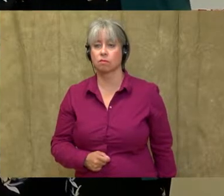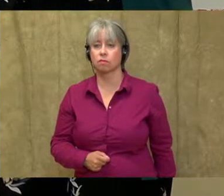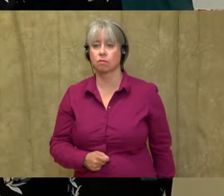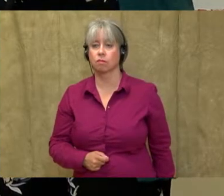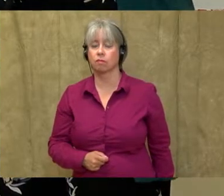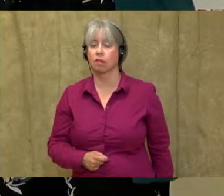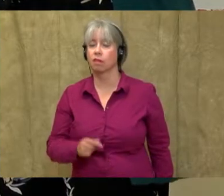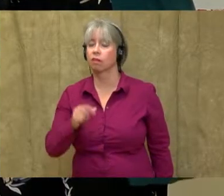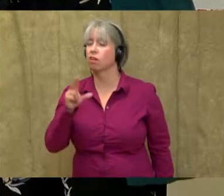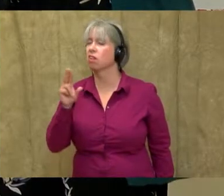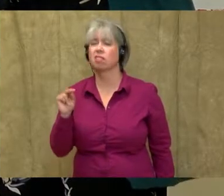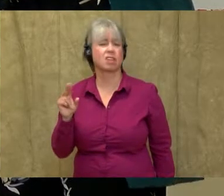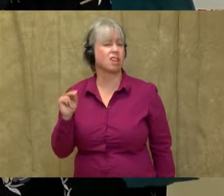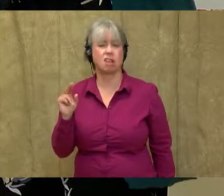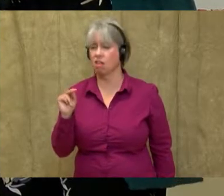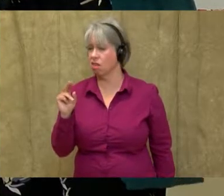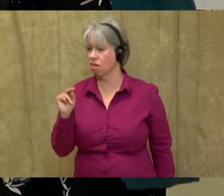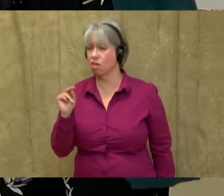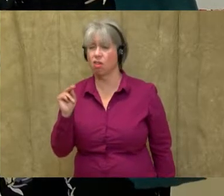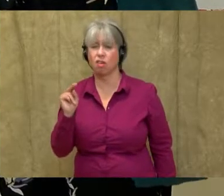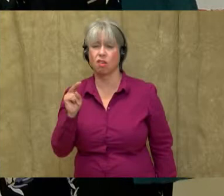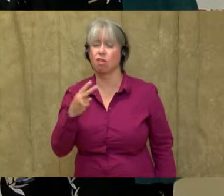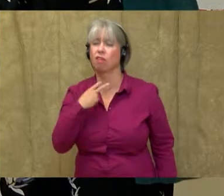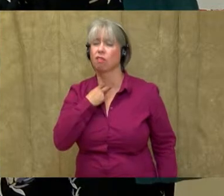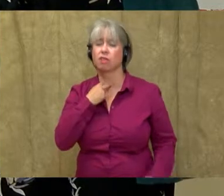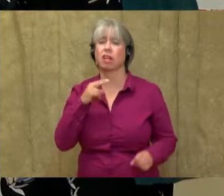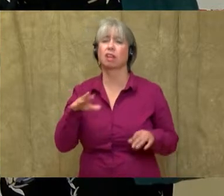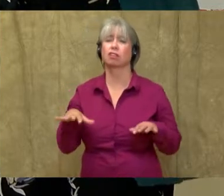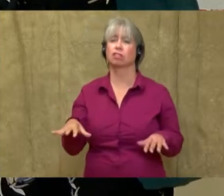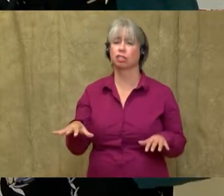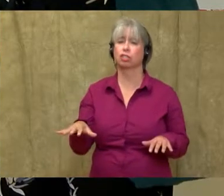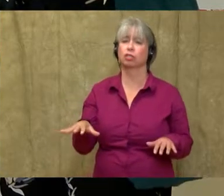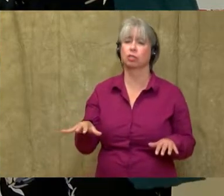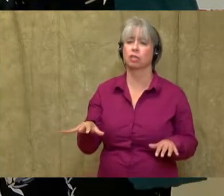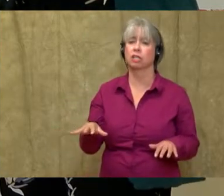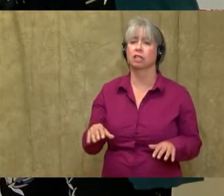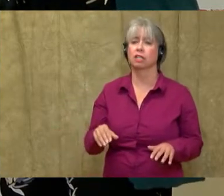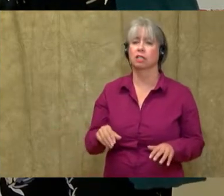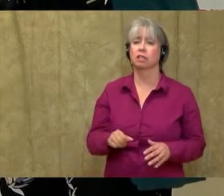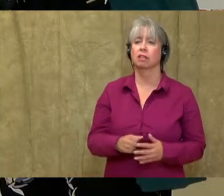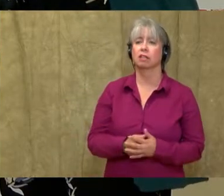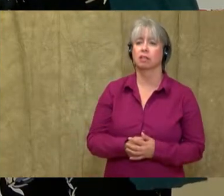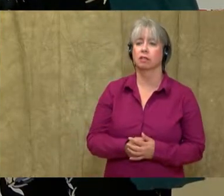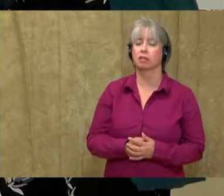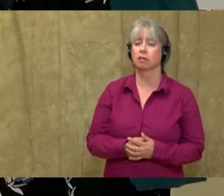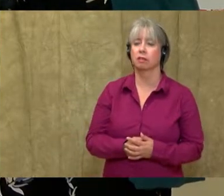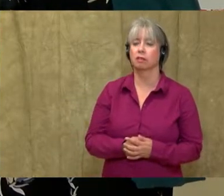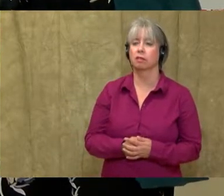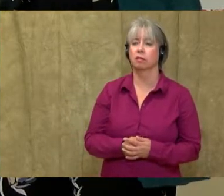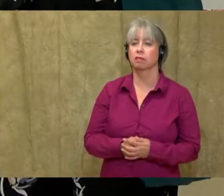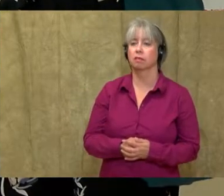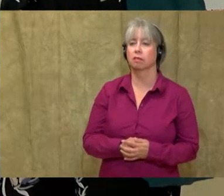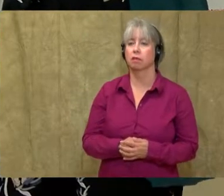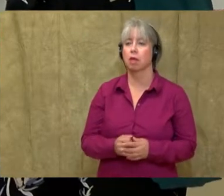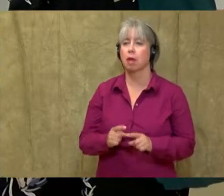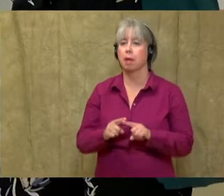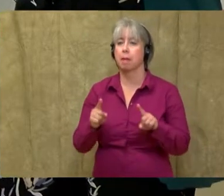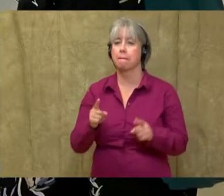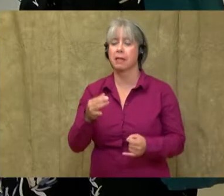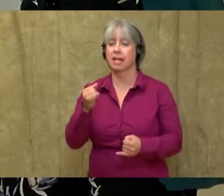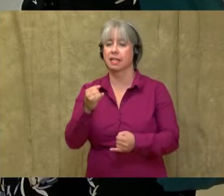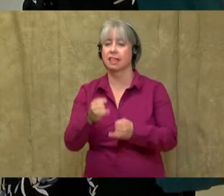She does not. She is still very unsure of what we're all going to do during this time of pandemic to get to the other side. But what is her